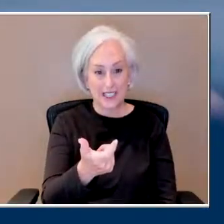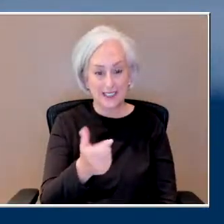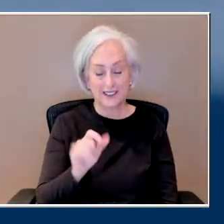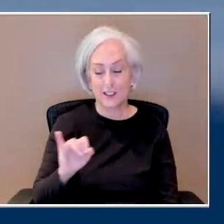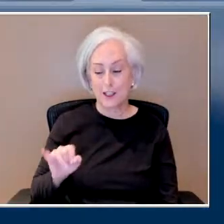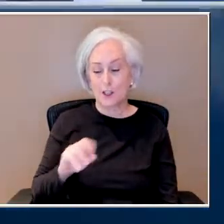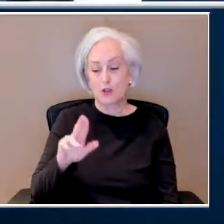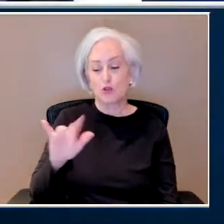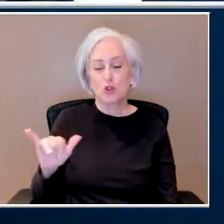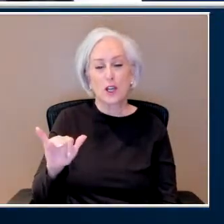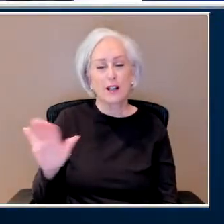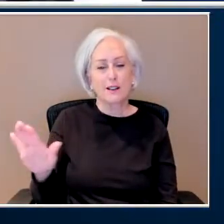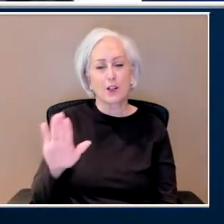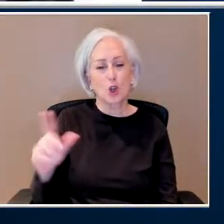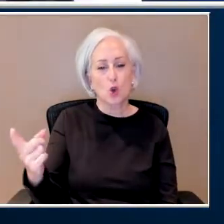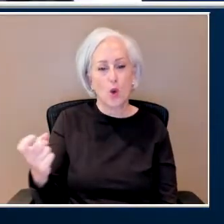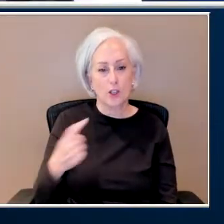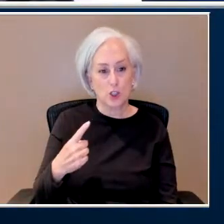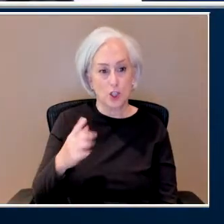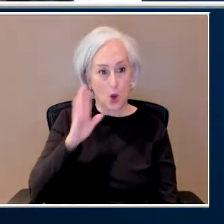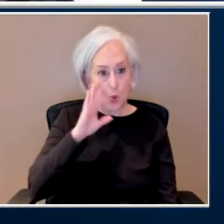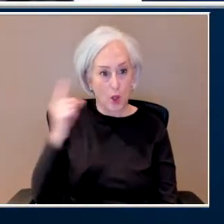Brennan always need a catheter?